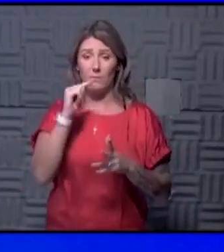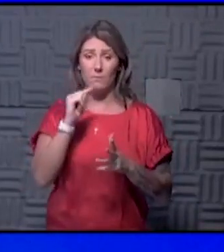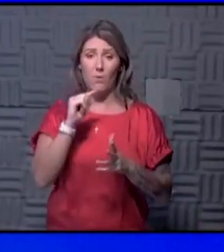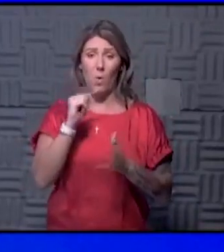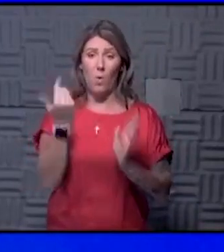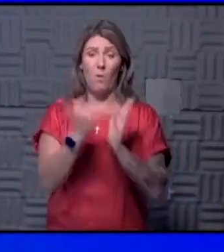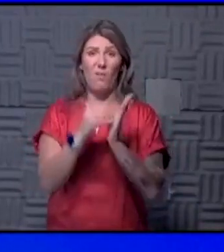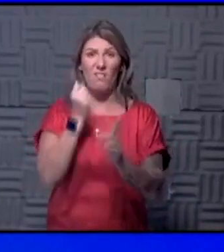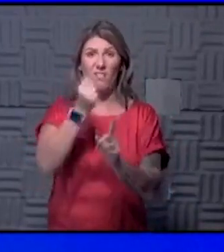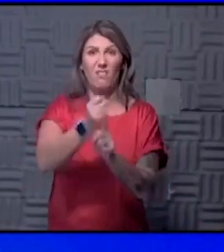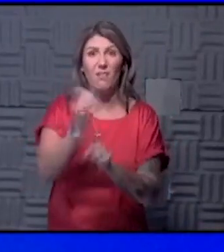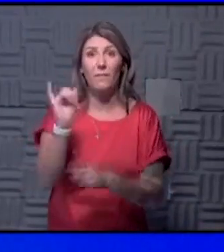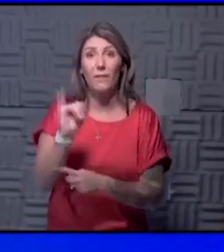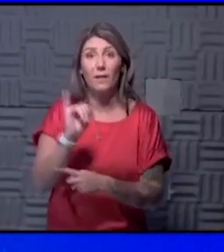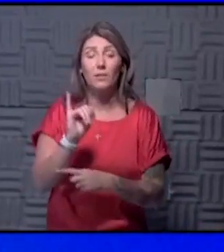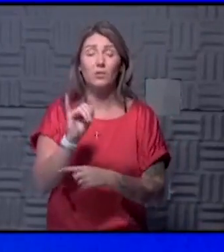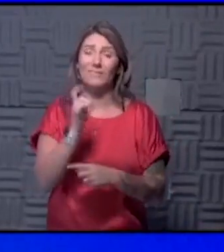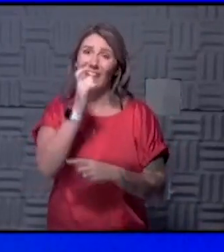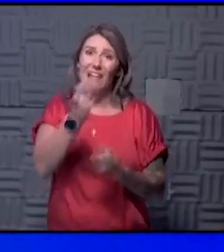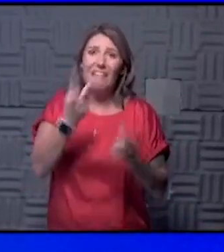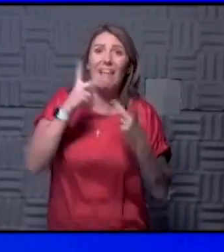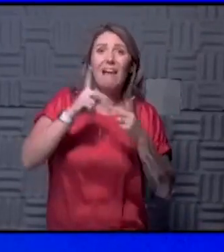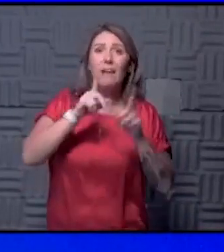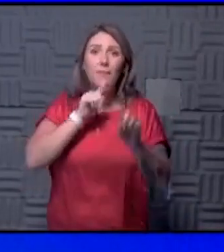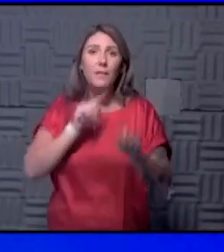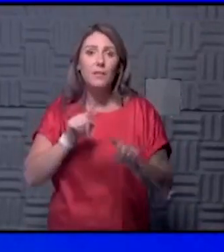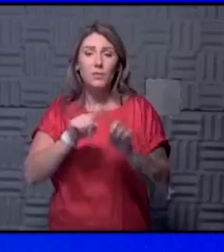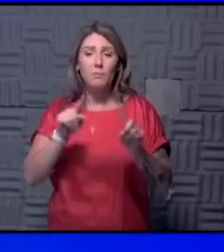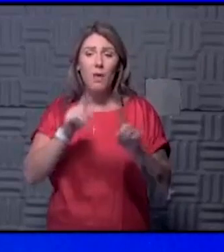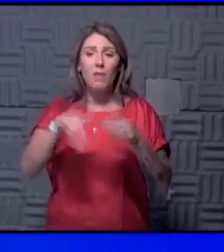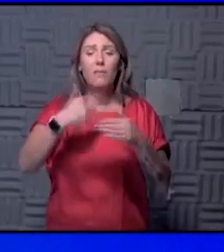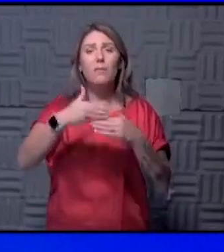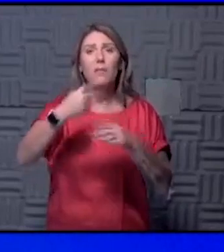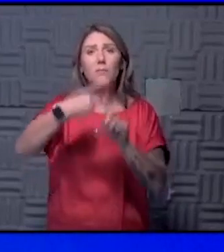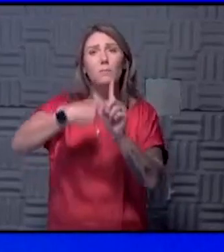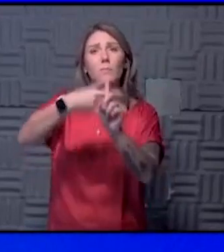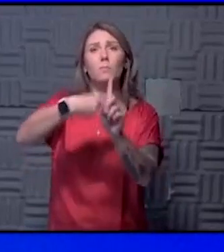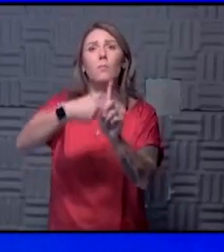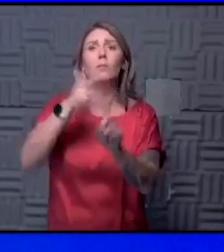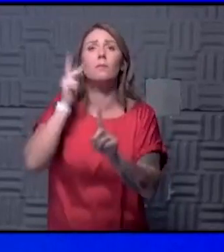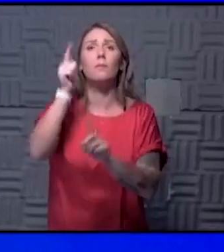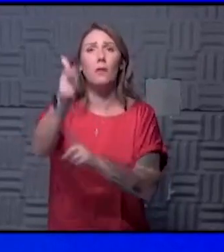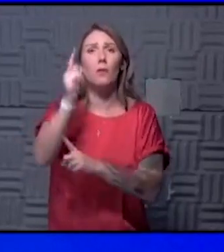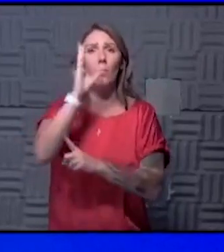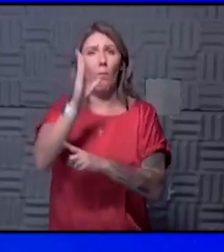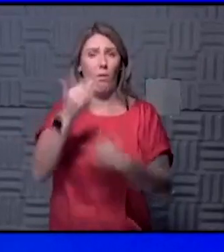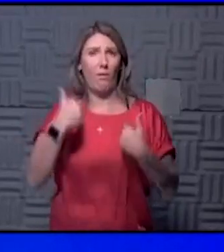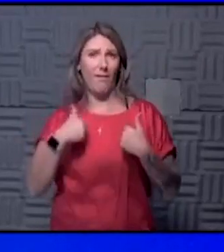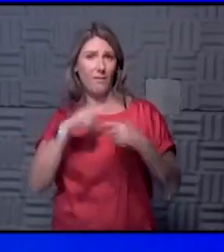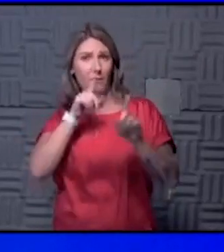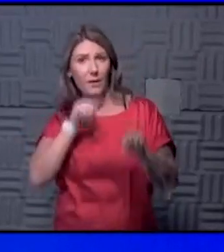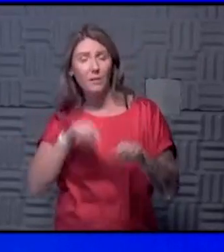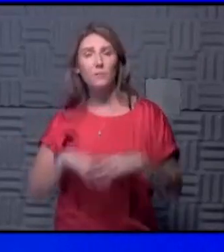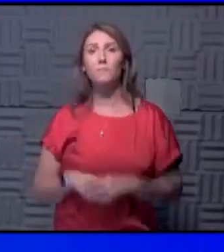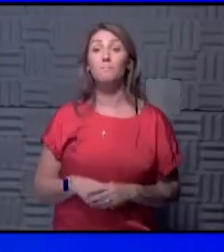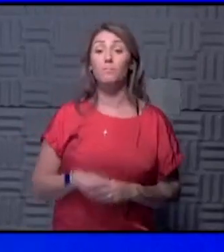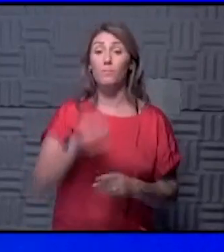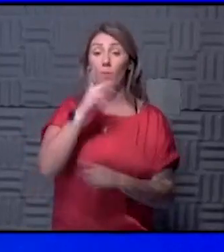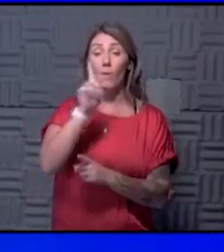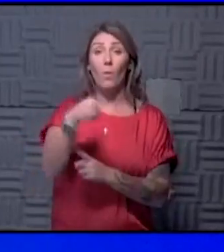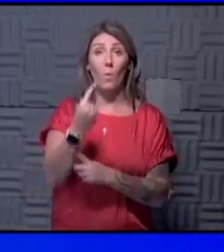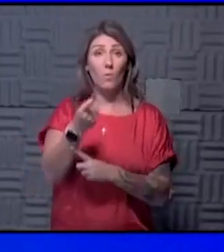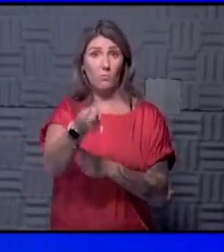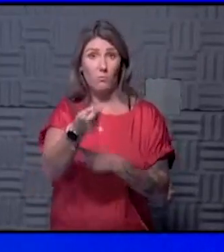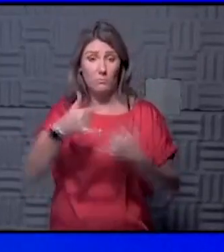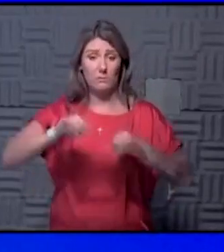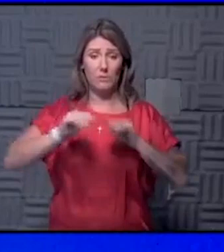we just don't have a lot of those answers. And hopefully moving forward these next few months, we will get those answers. Not only are you still shedding